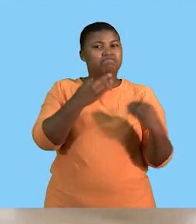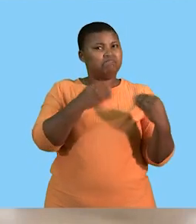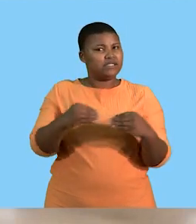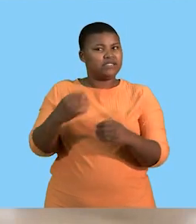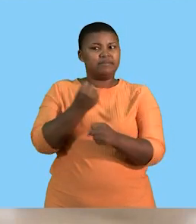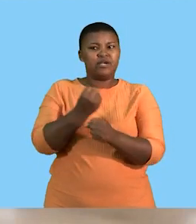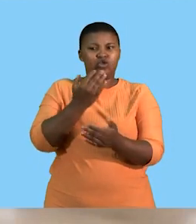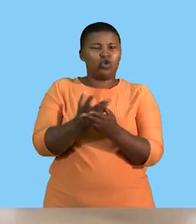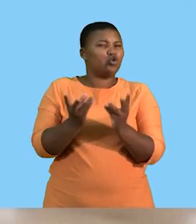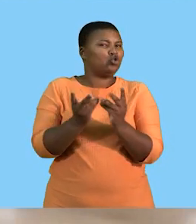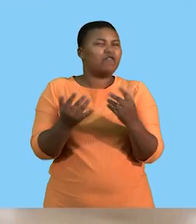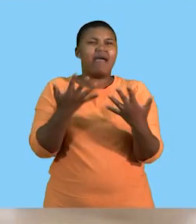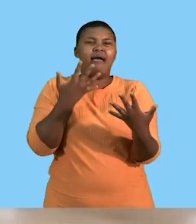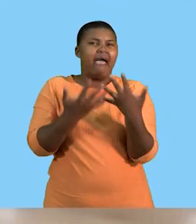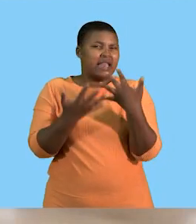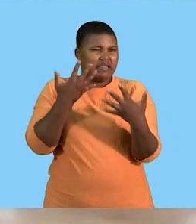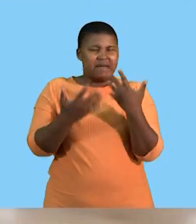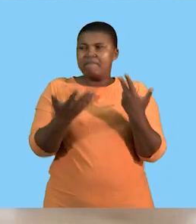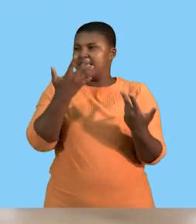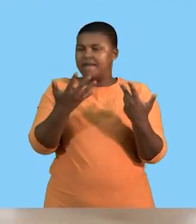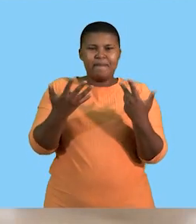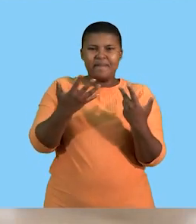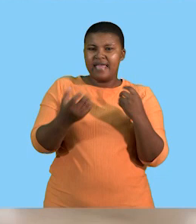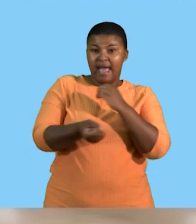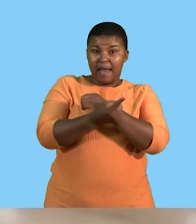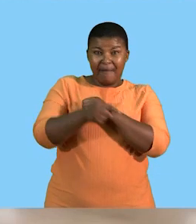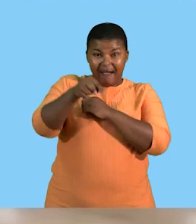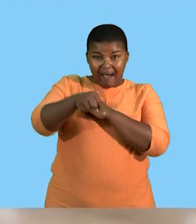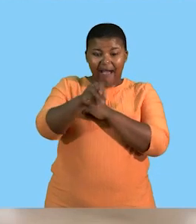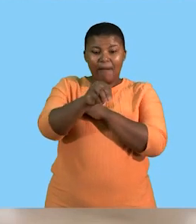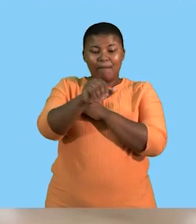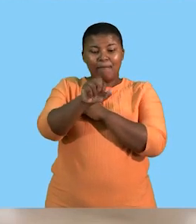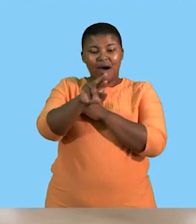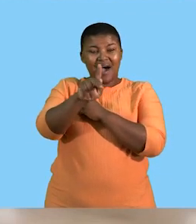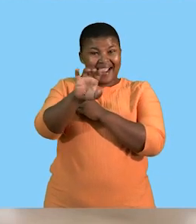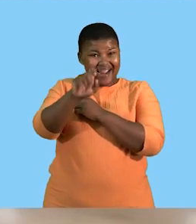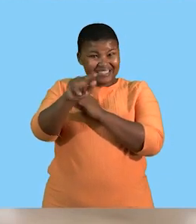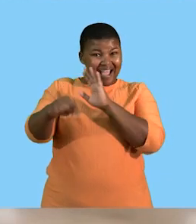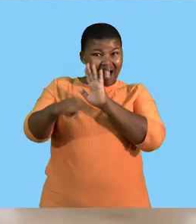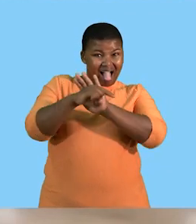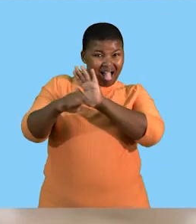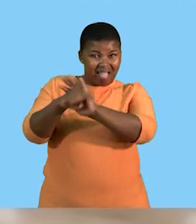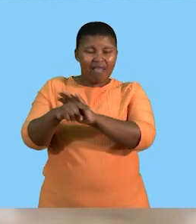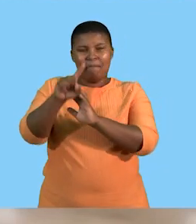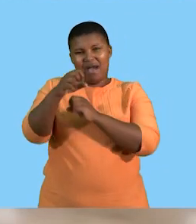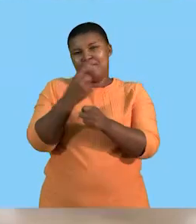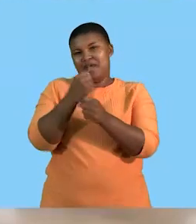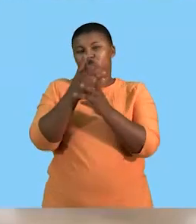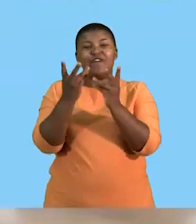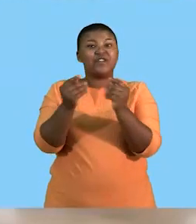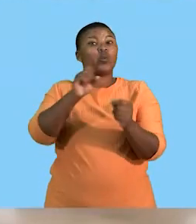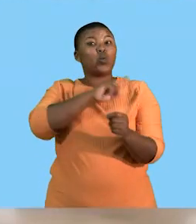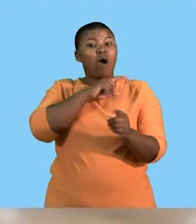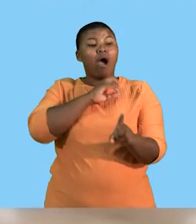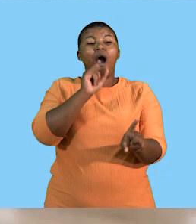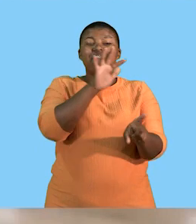to immediately address anything that might happen in the market environment that will have an effect on our